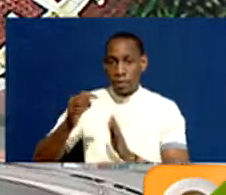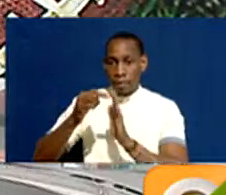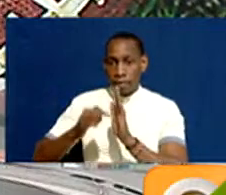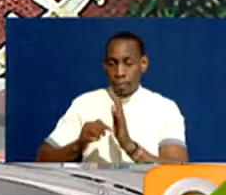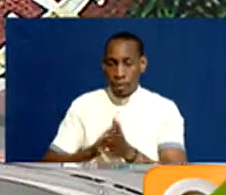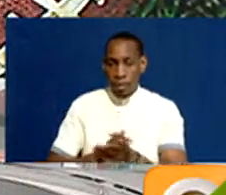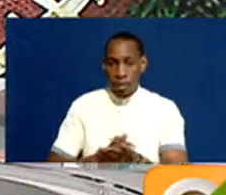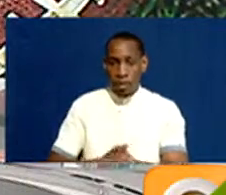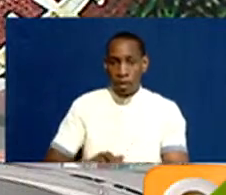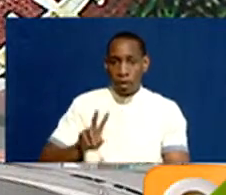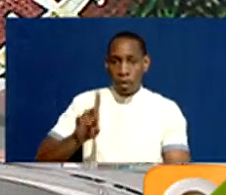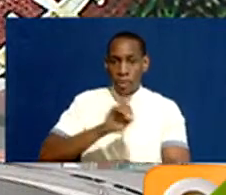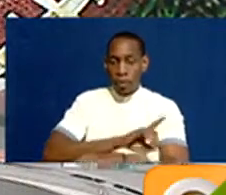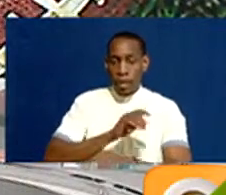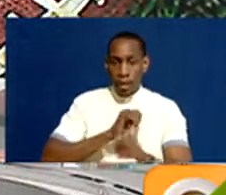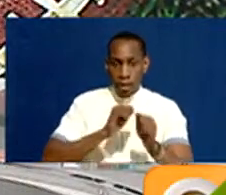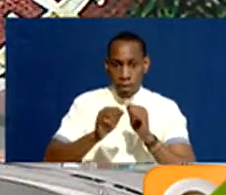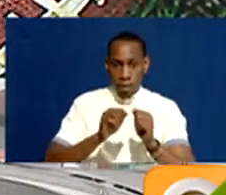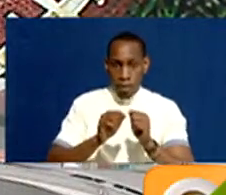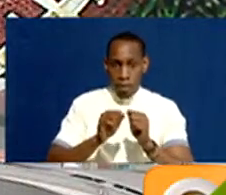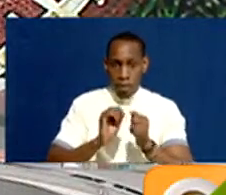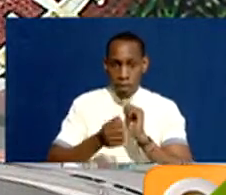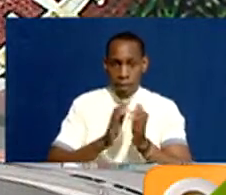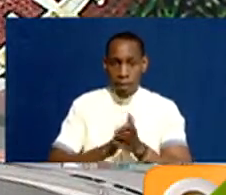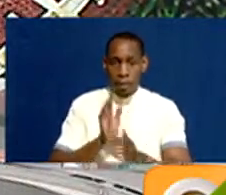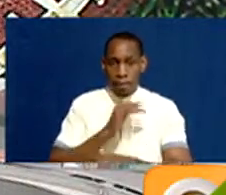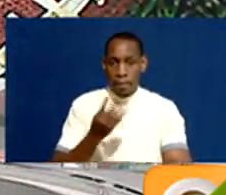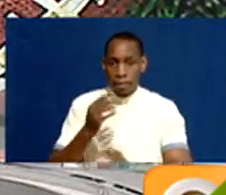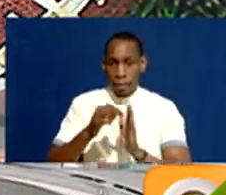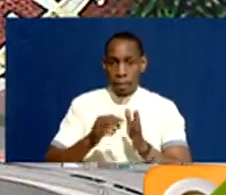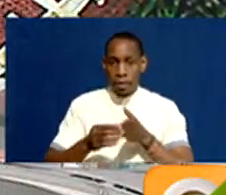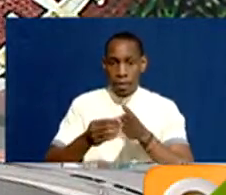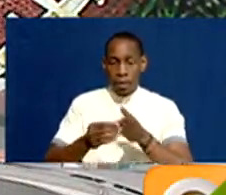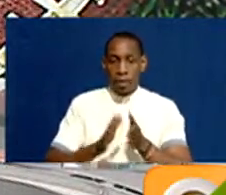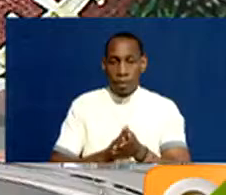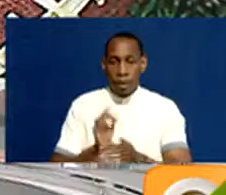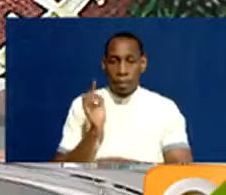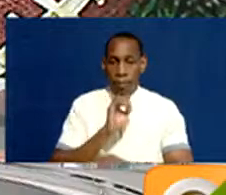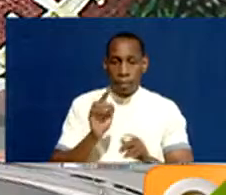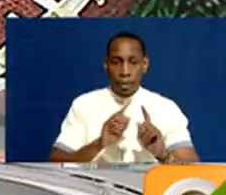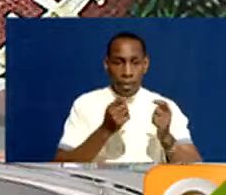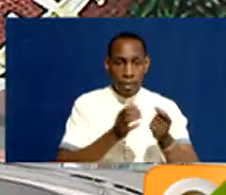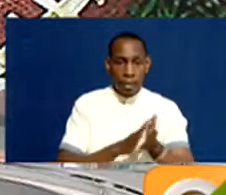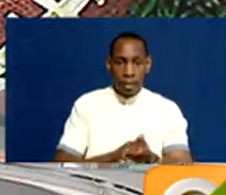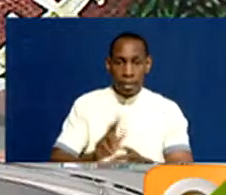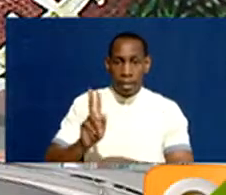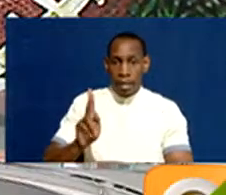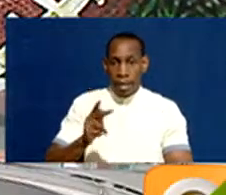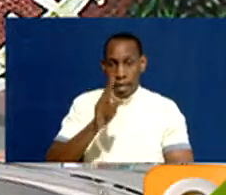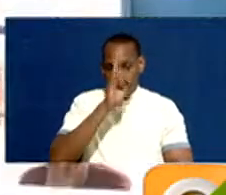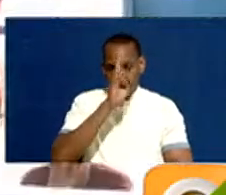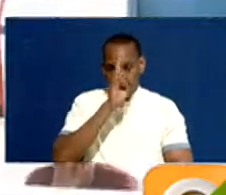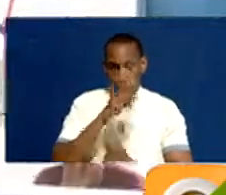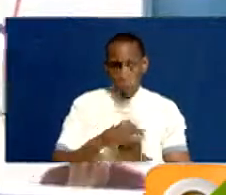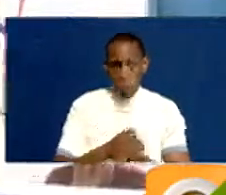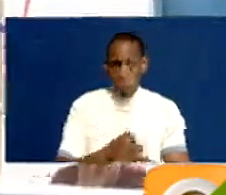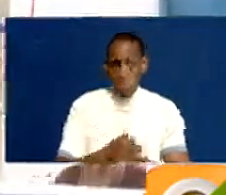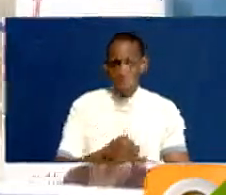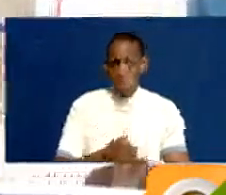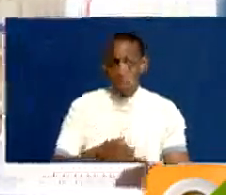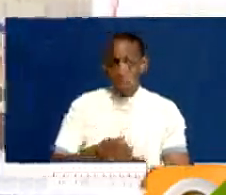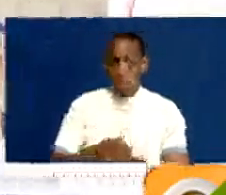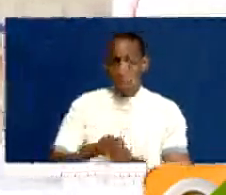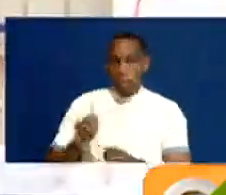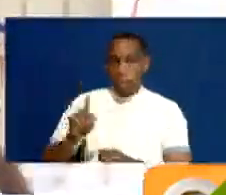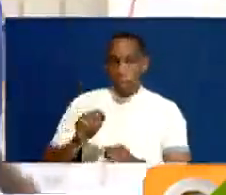points in the two-day competition. They finished 4 points ahead of their bitter rivals, Kenya Police, a troubled Nairobi